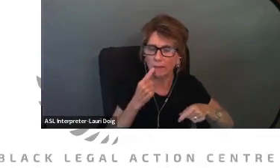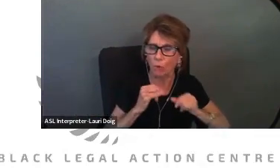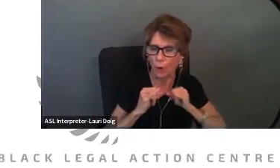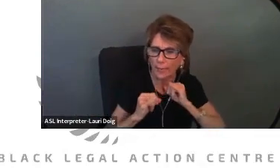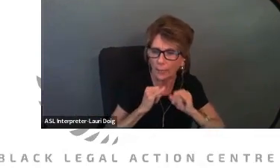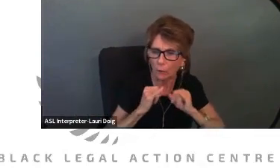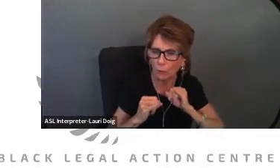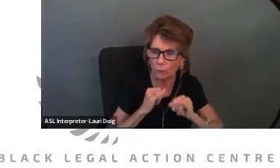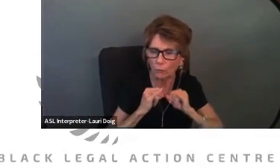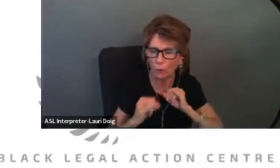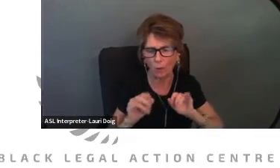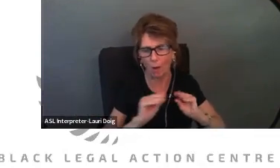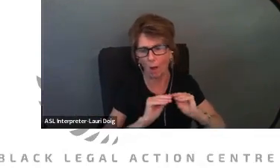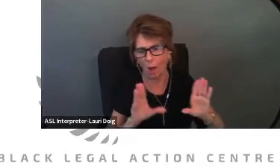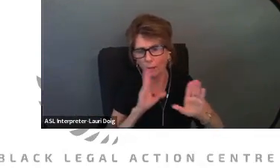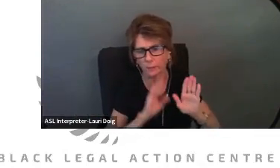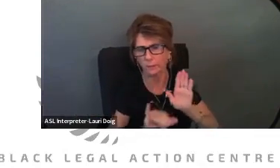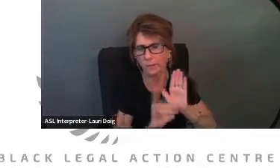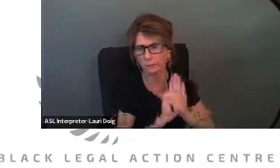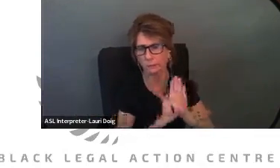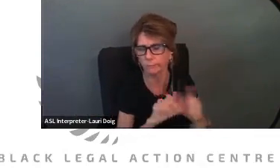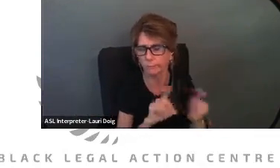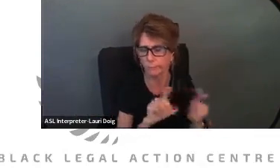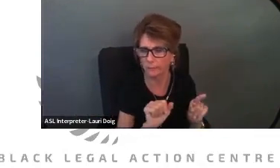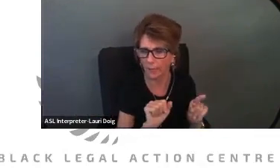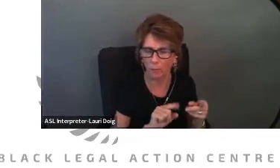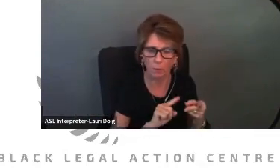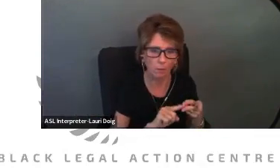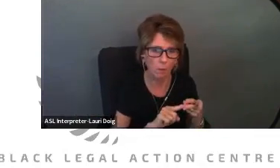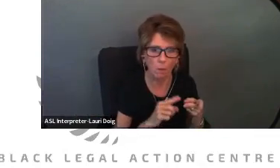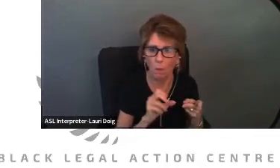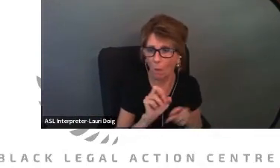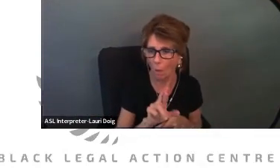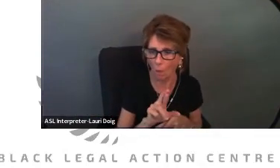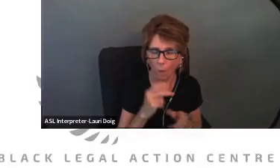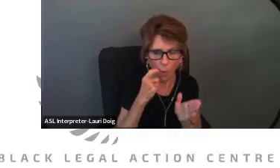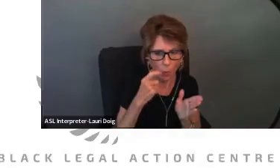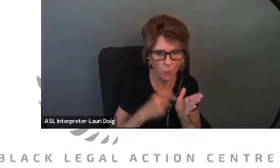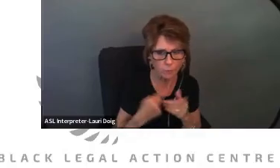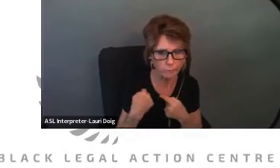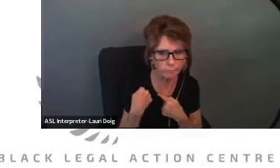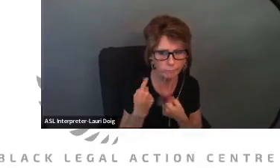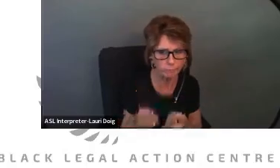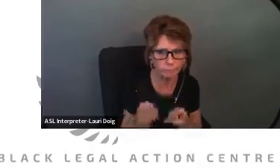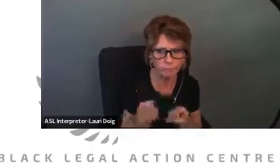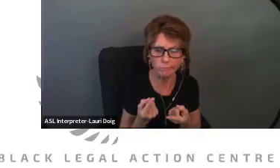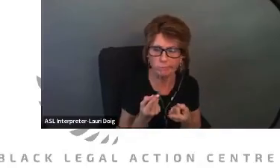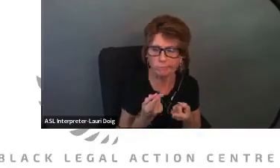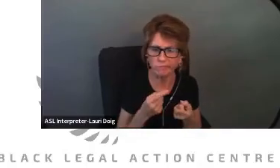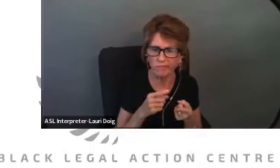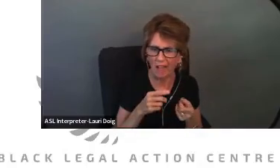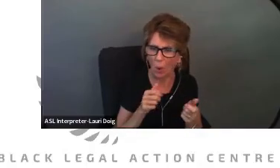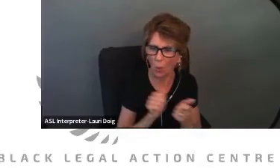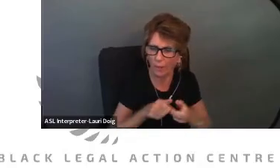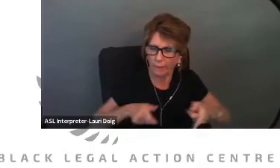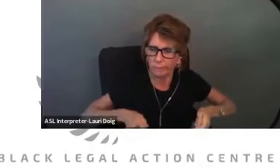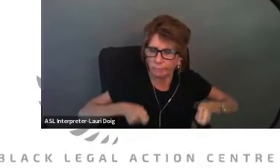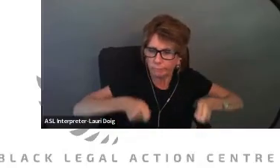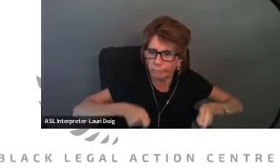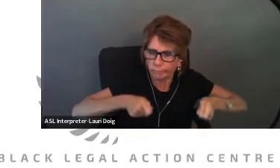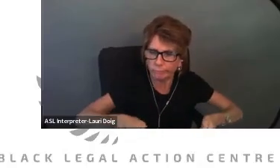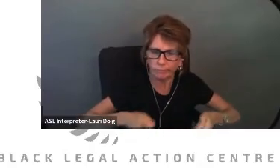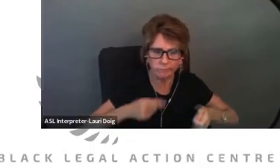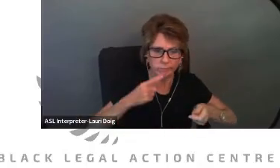for housing, all the time they've been living in the house, they've been using mobility devices, walking aids.